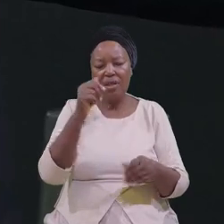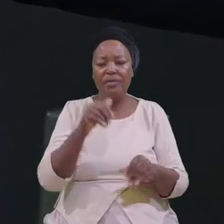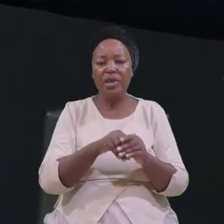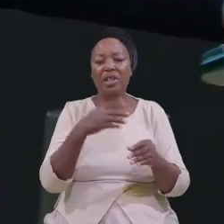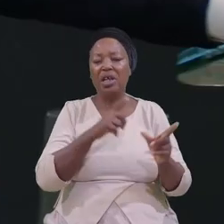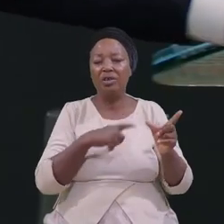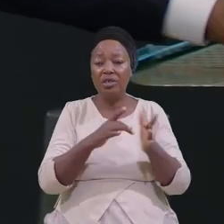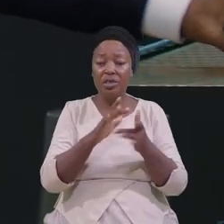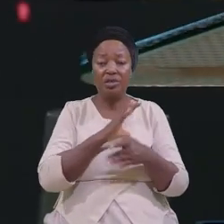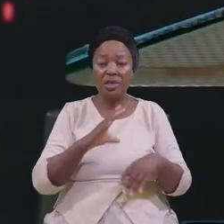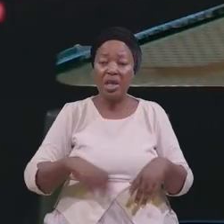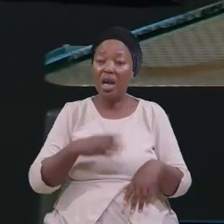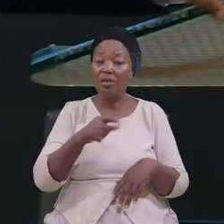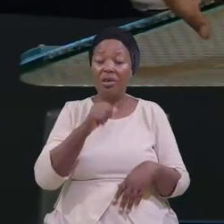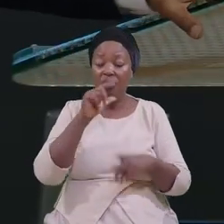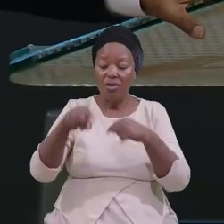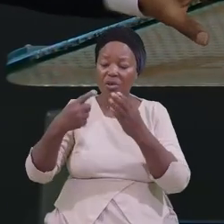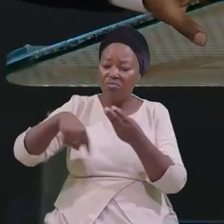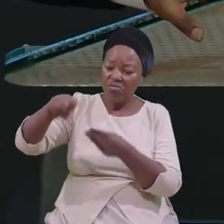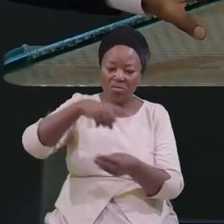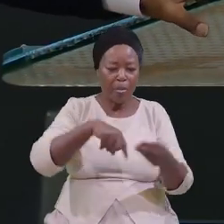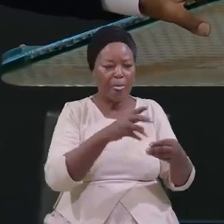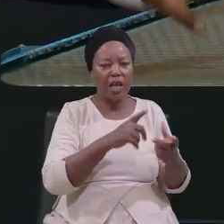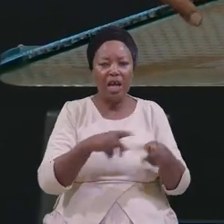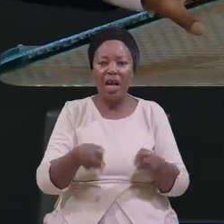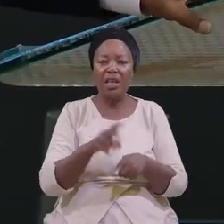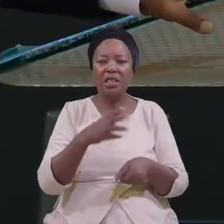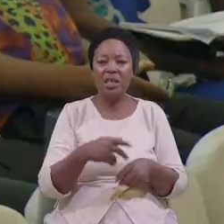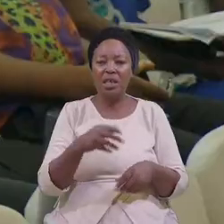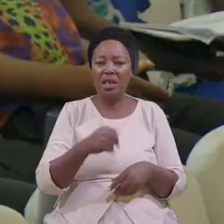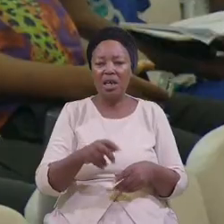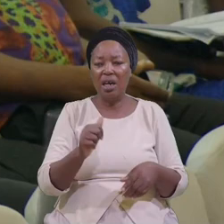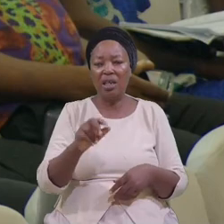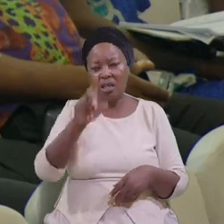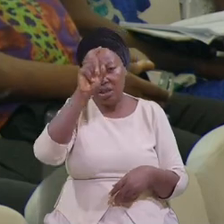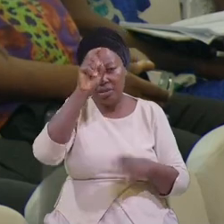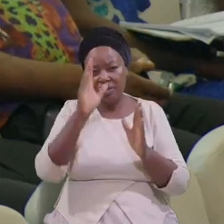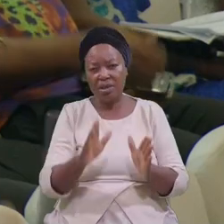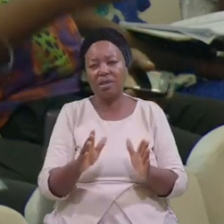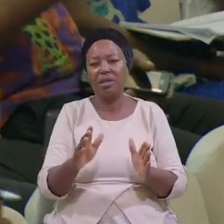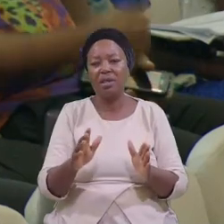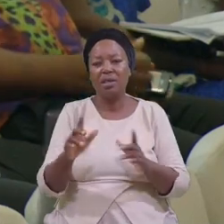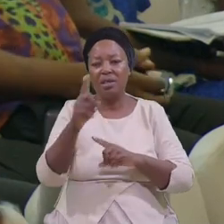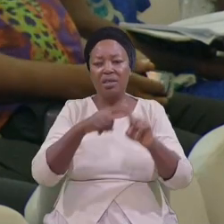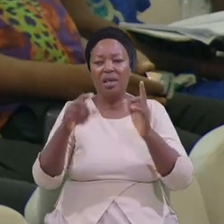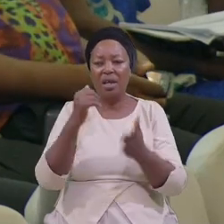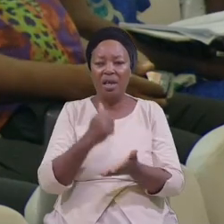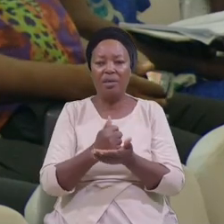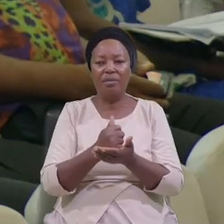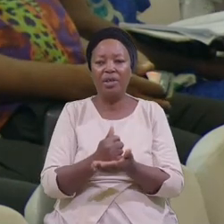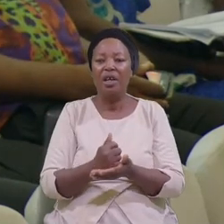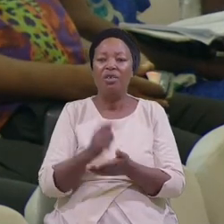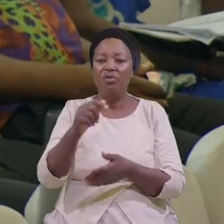Jesus Christ, and you are not going around as an Egyptian. Give me a good amen. You're not